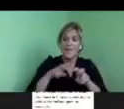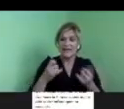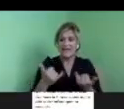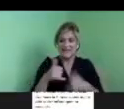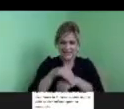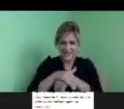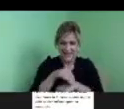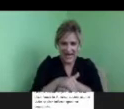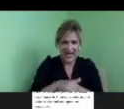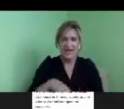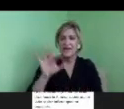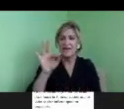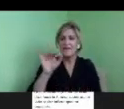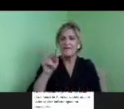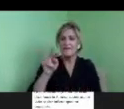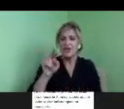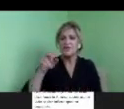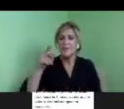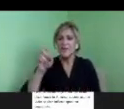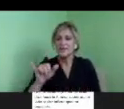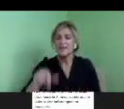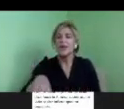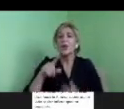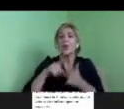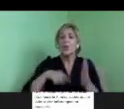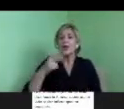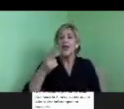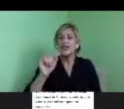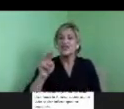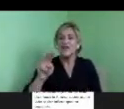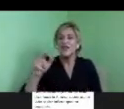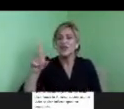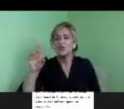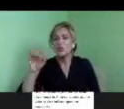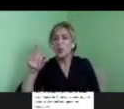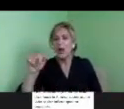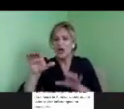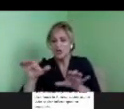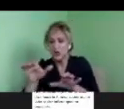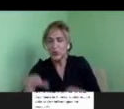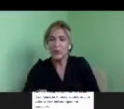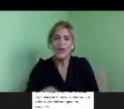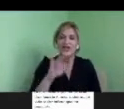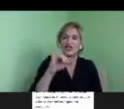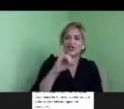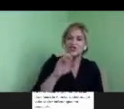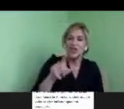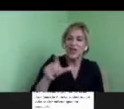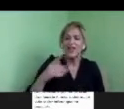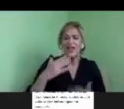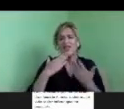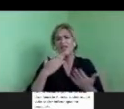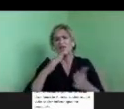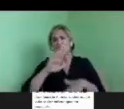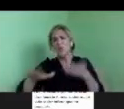Fierce Pussy and What Would an HIV Doula Do? And Jill. Thank you all for your beautiful,